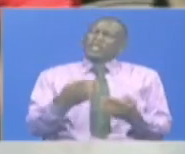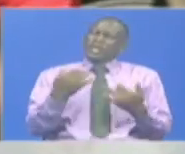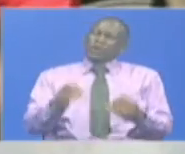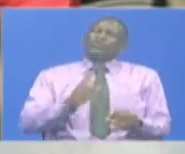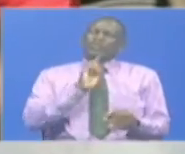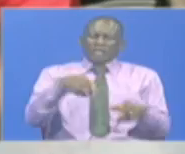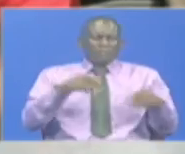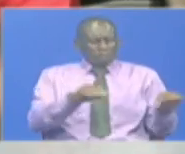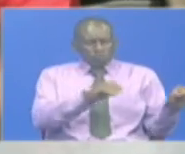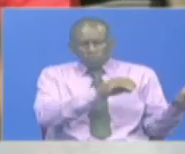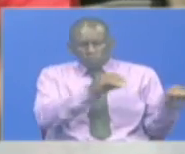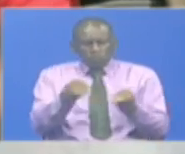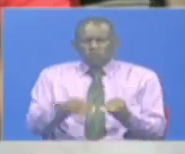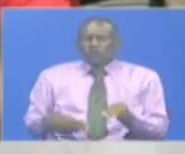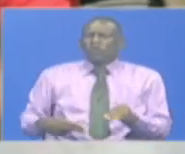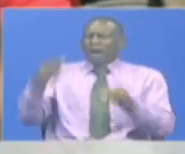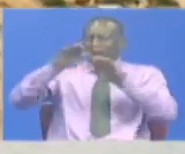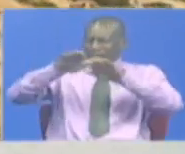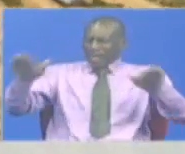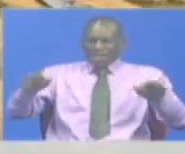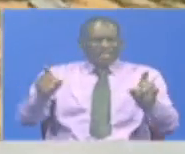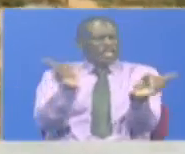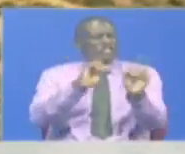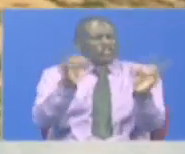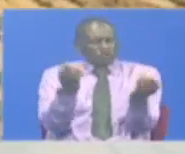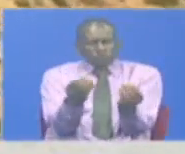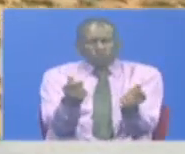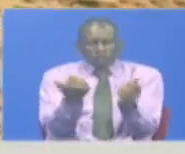move does not offer a solution.